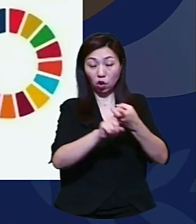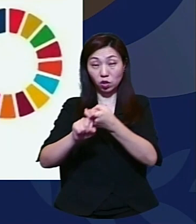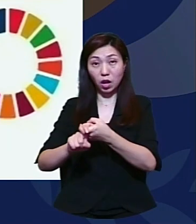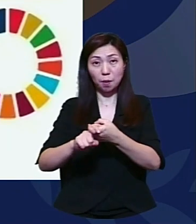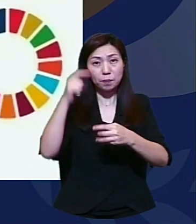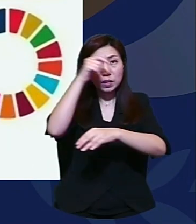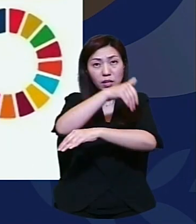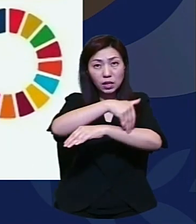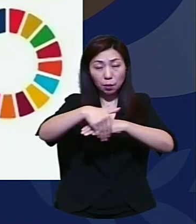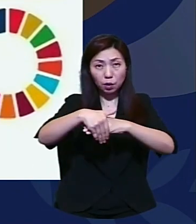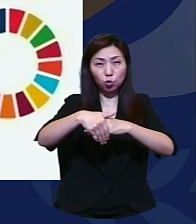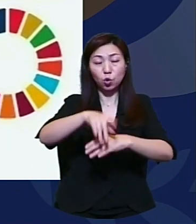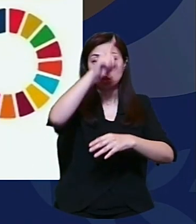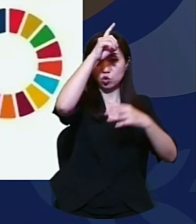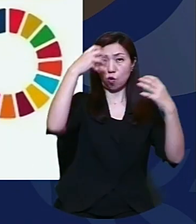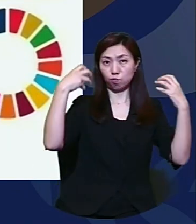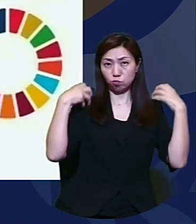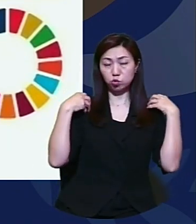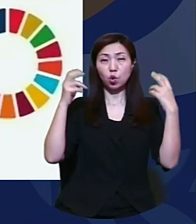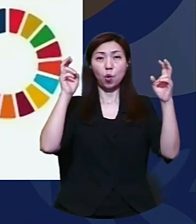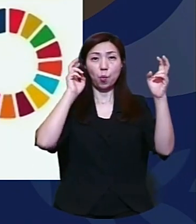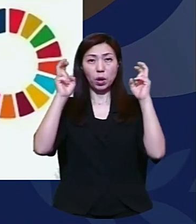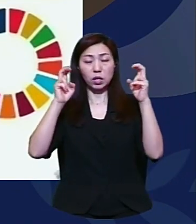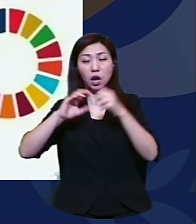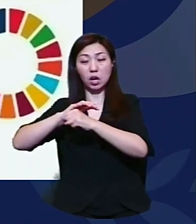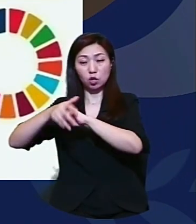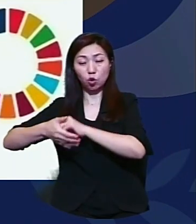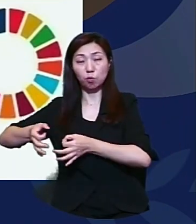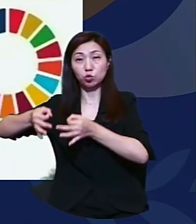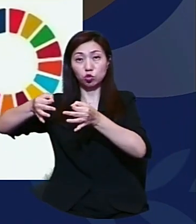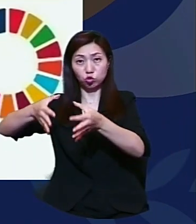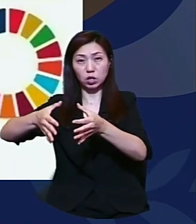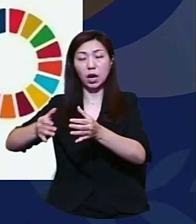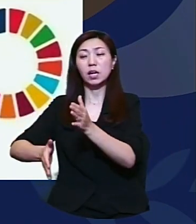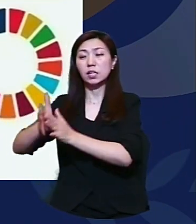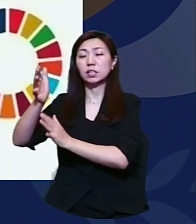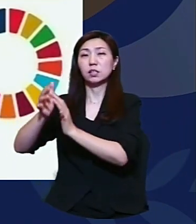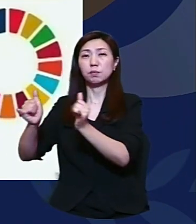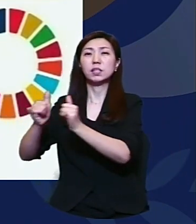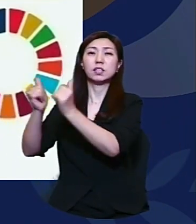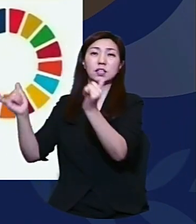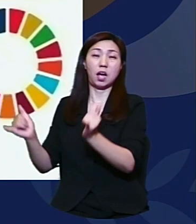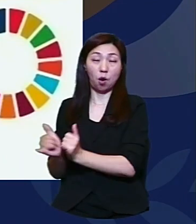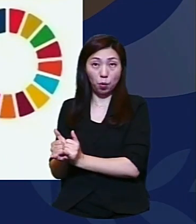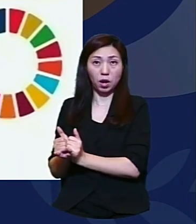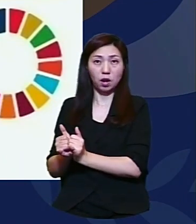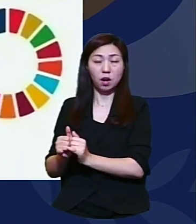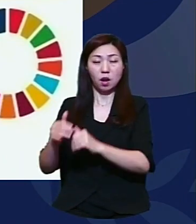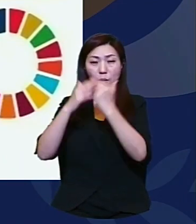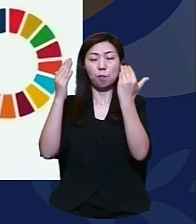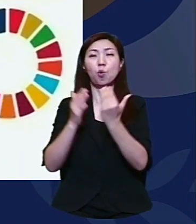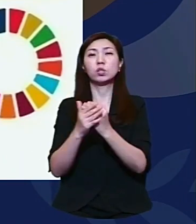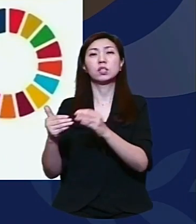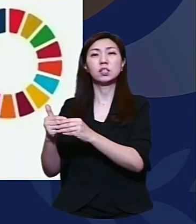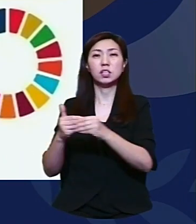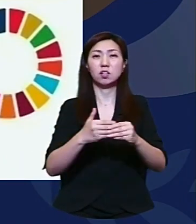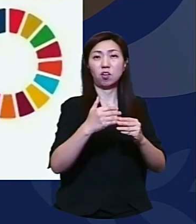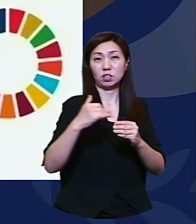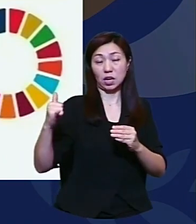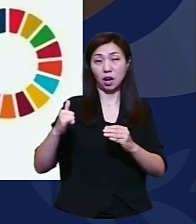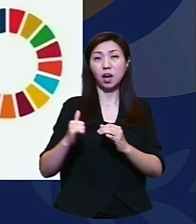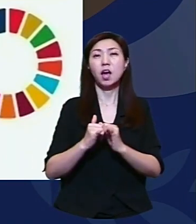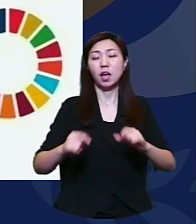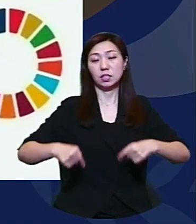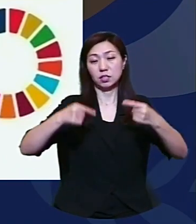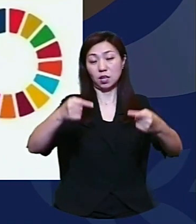governments, business, in the investment community and civil society to make commitments, pledges on what they will do